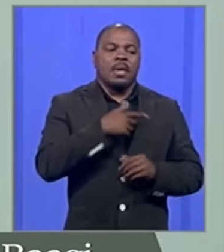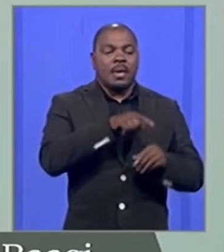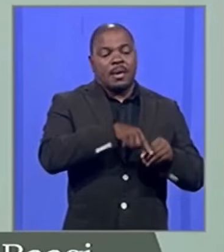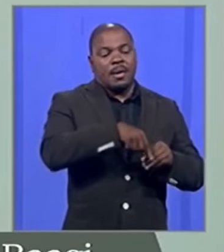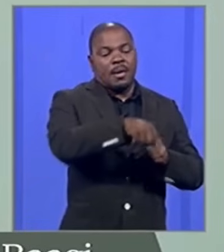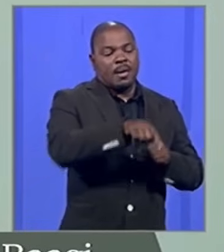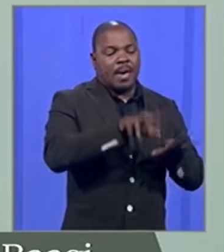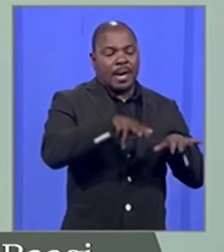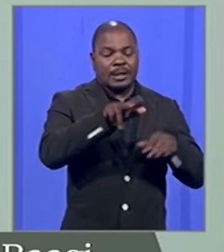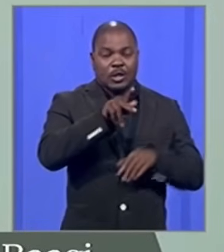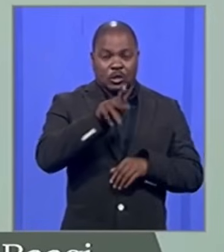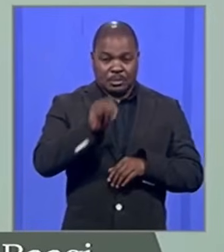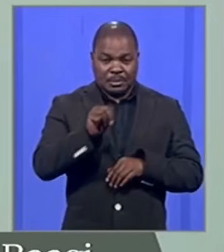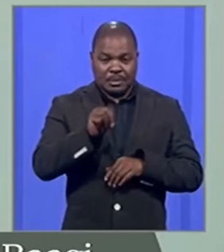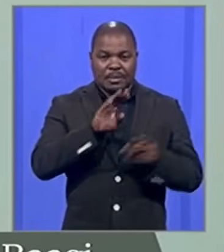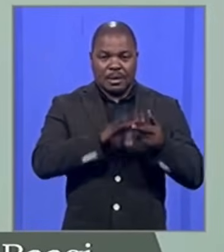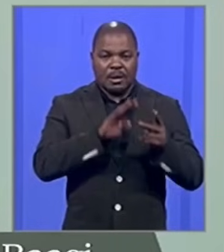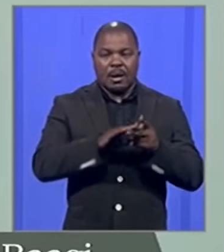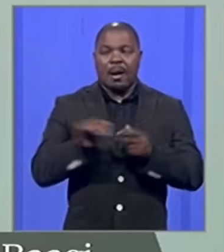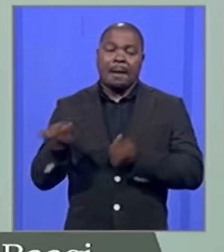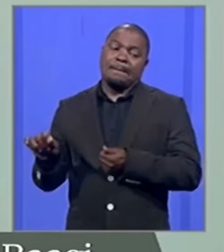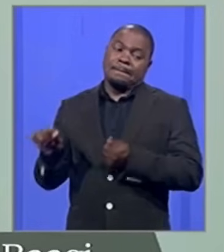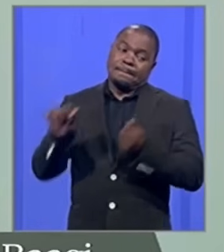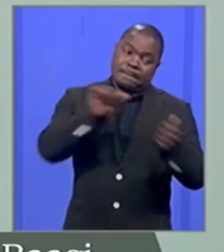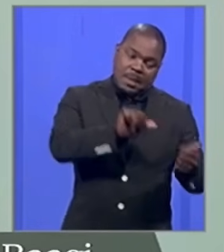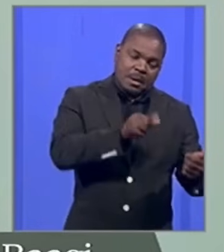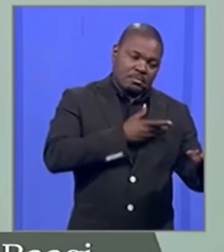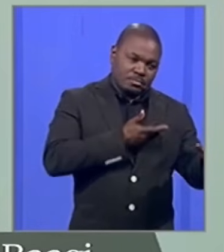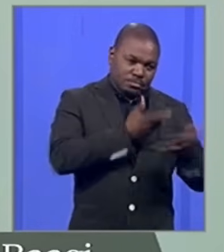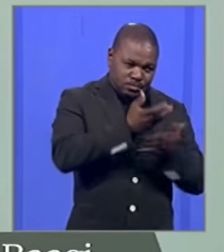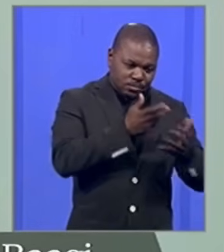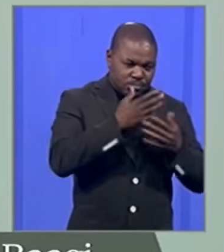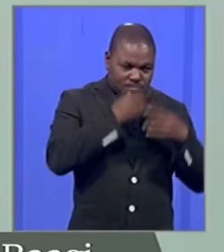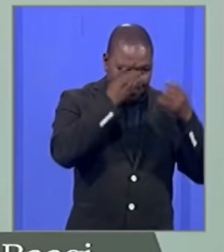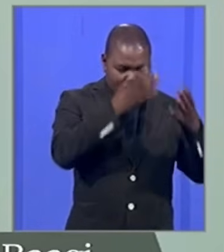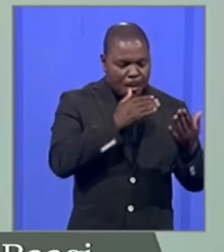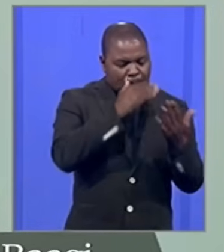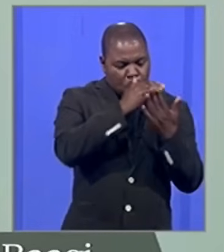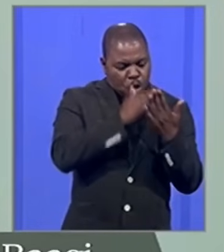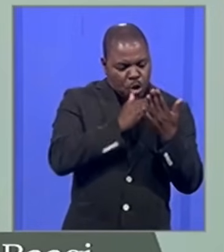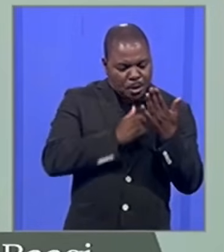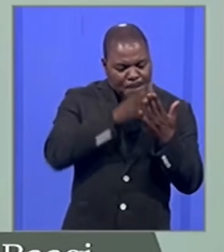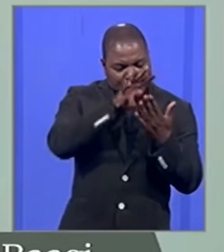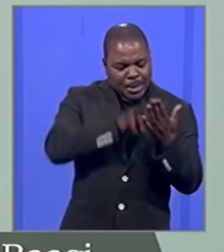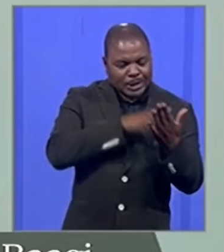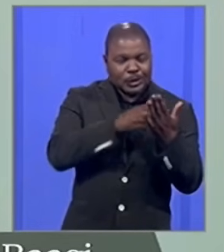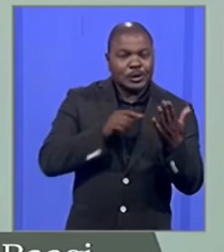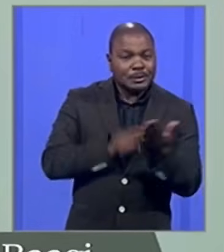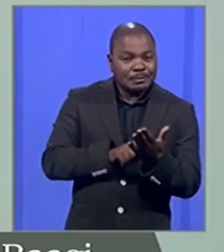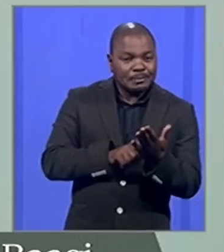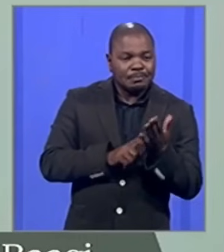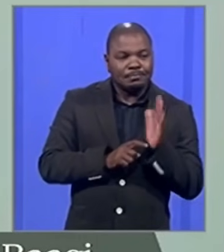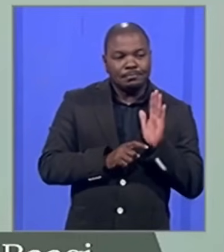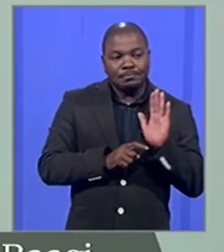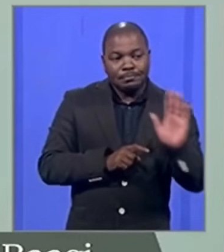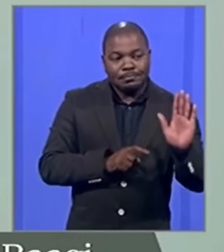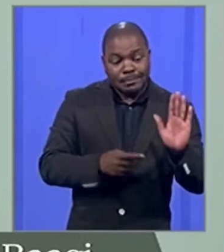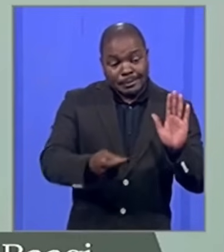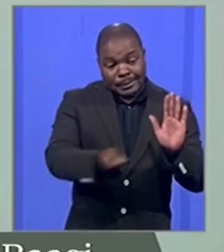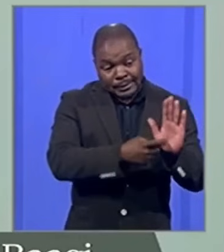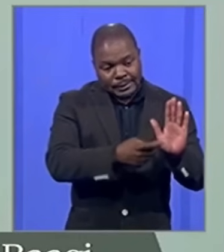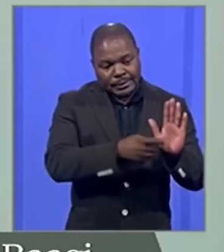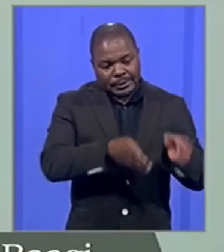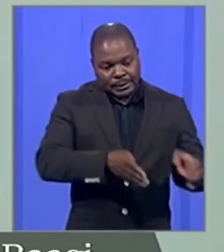km. Re le ga bole gape ko setšhabeng ra bua le bone ra bea mo fatshe lenaane gape schedule sa gore tsela e re tla dula